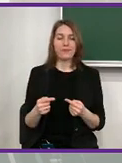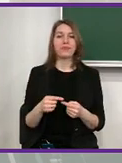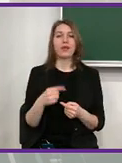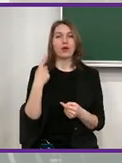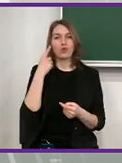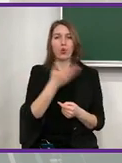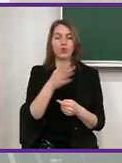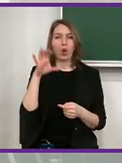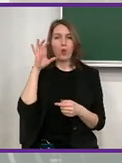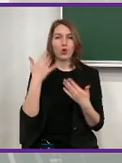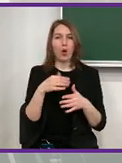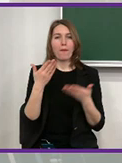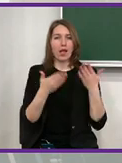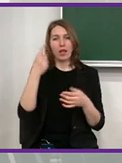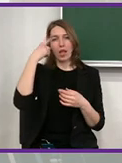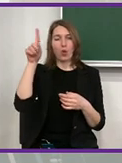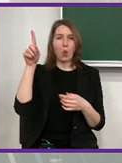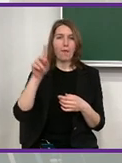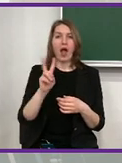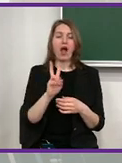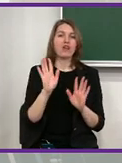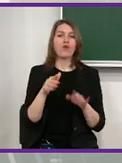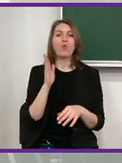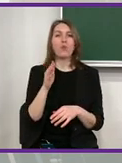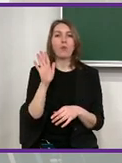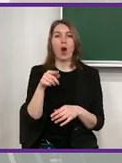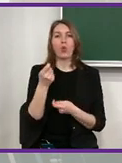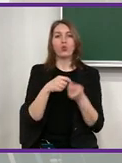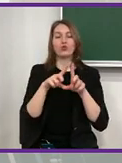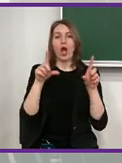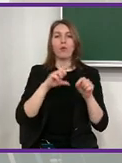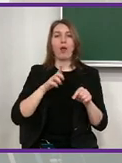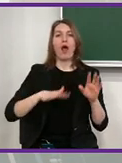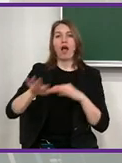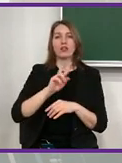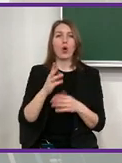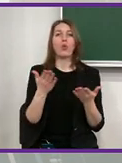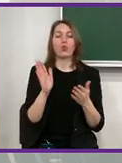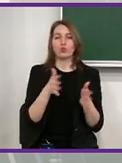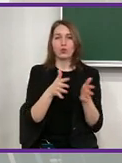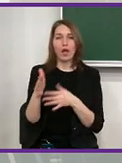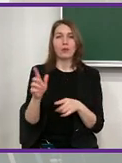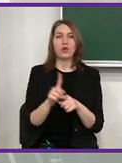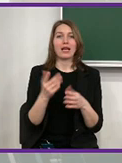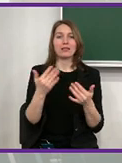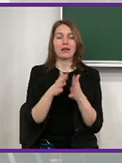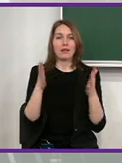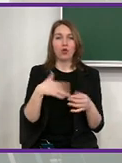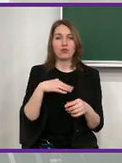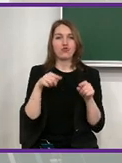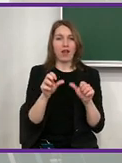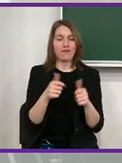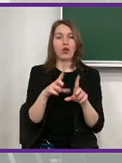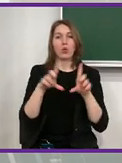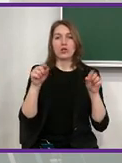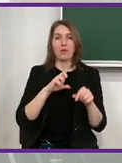initially it will apply to larger companies and then it will trickle down. So, if we think about what these companies could be in